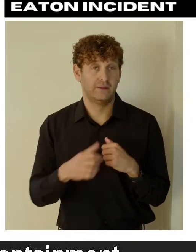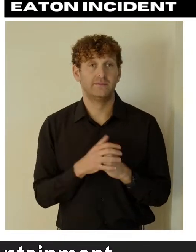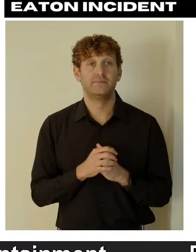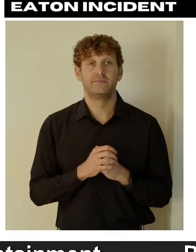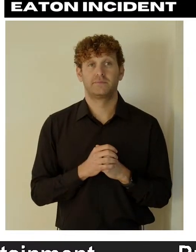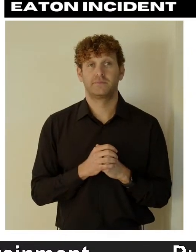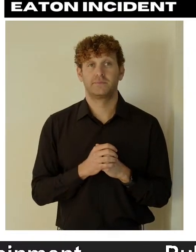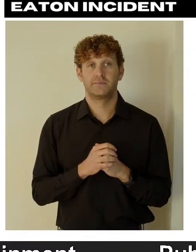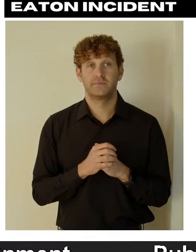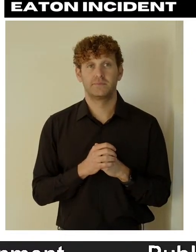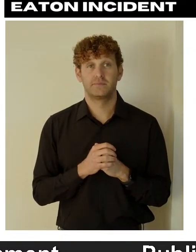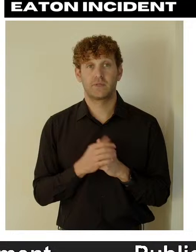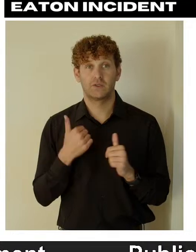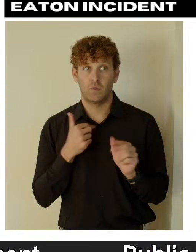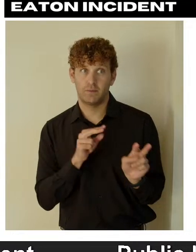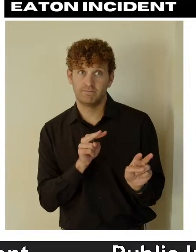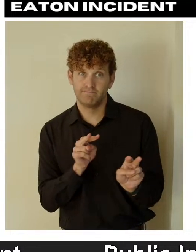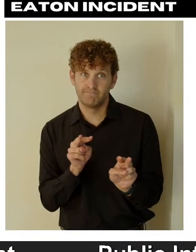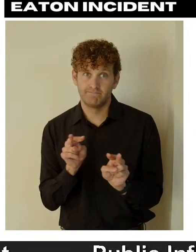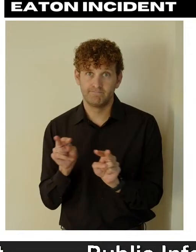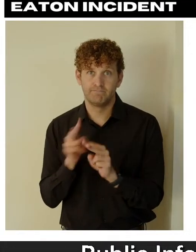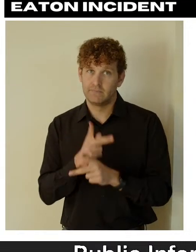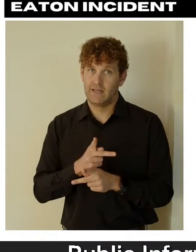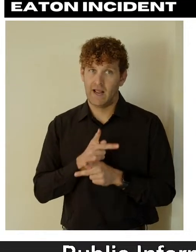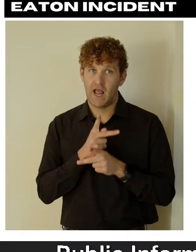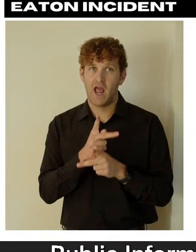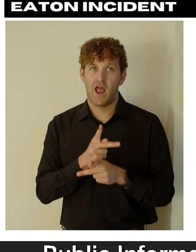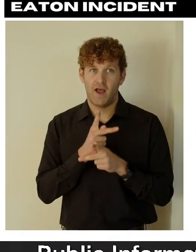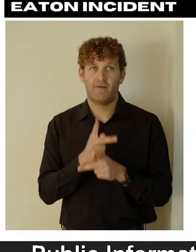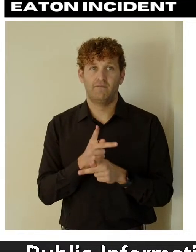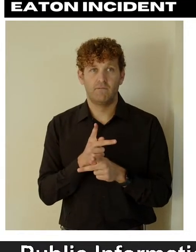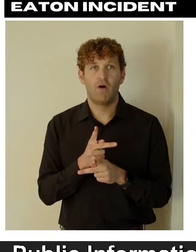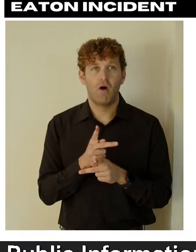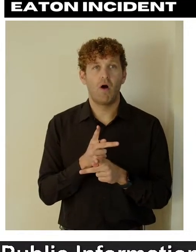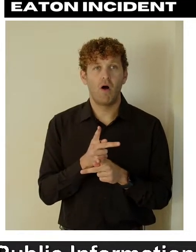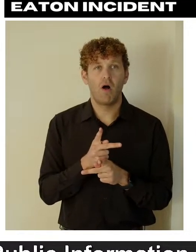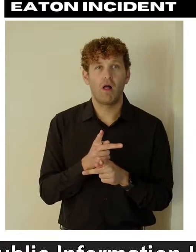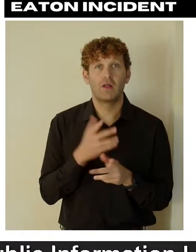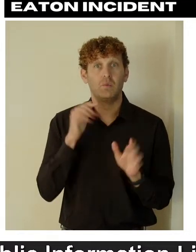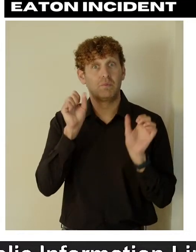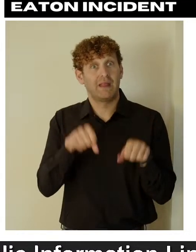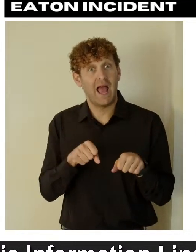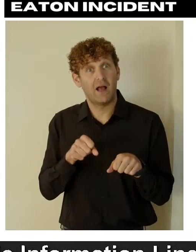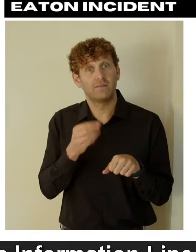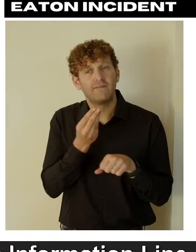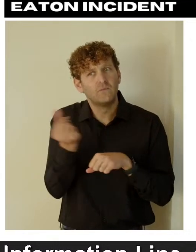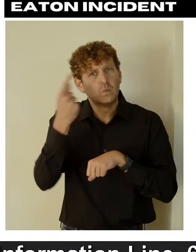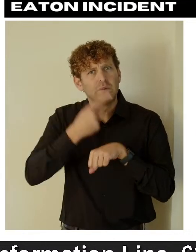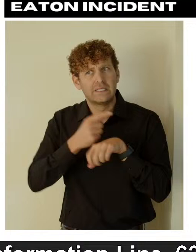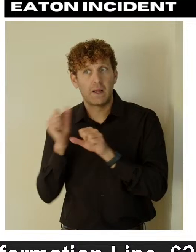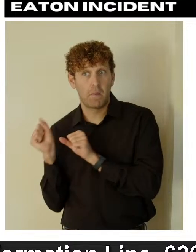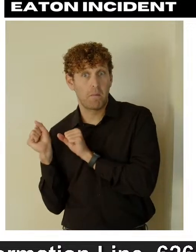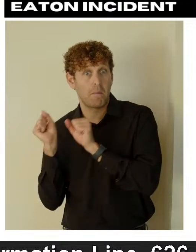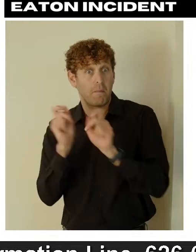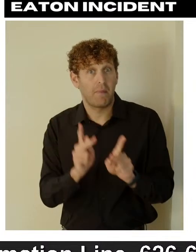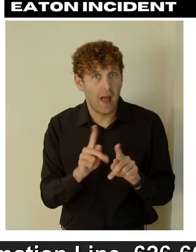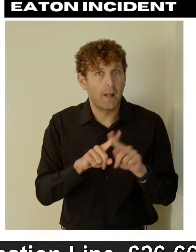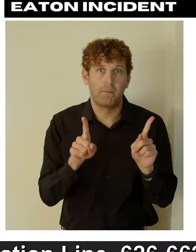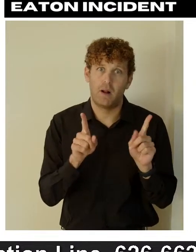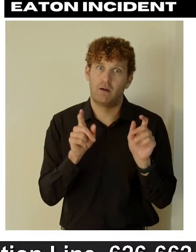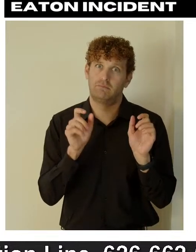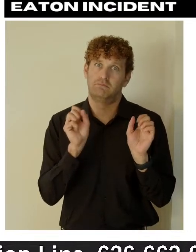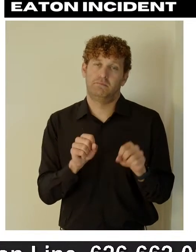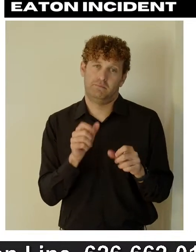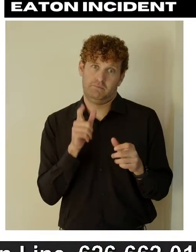remain vigilant as we deal with these things over the next couple of days. There are damaged areas that are still